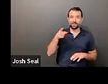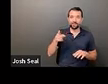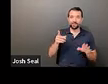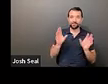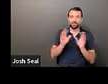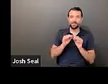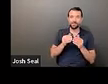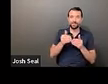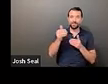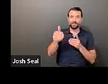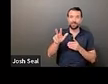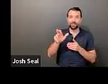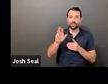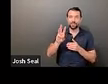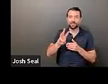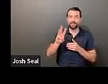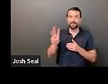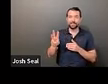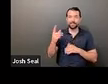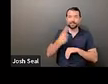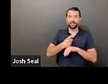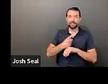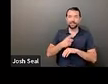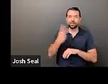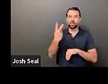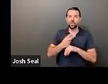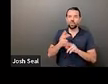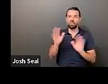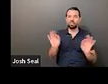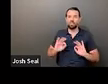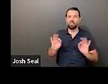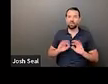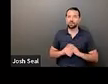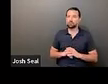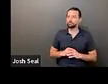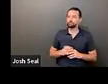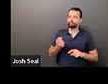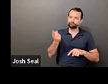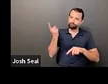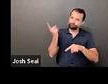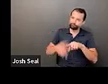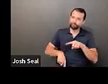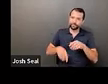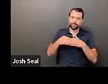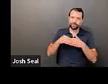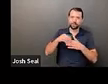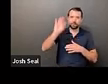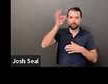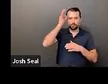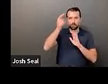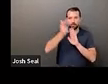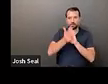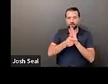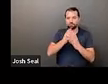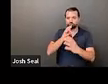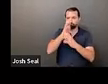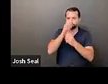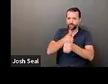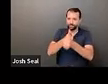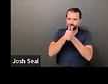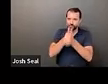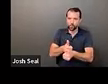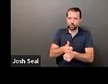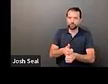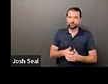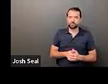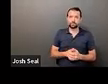366 days. Okay, that's all right. We can't. We'd like to, you know, we'd like to give you, you know, but we're not allowed to do that. And this is